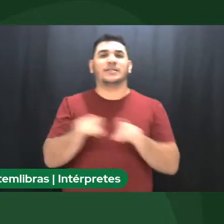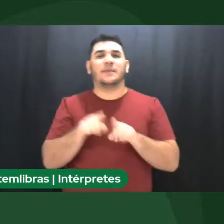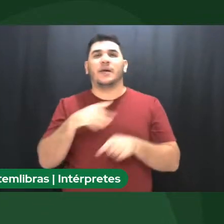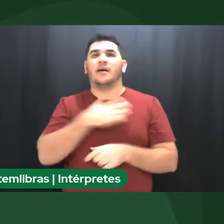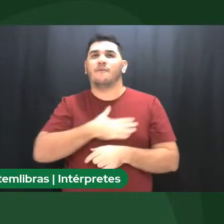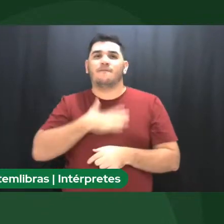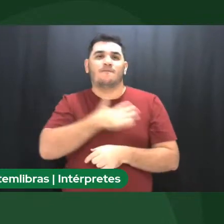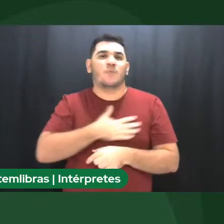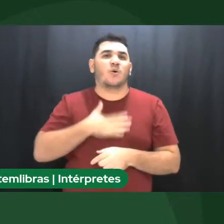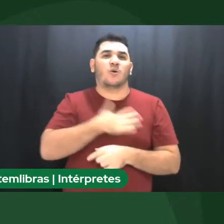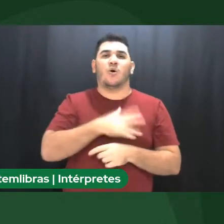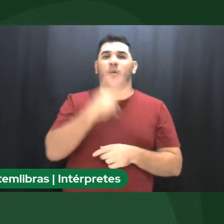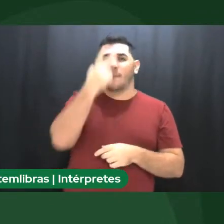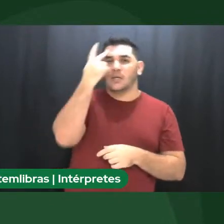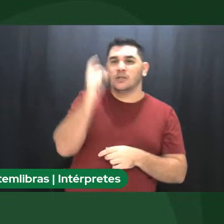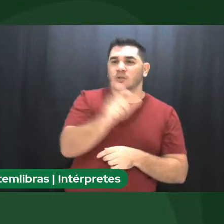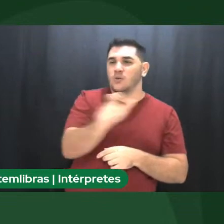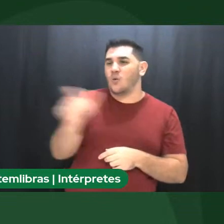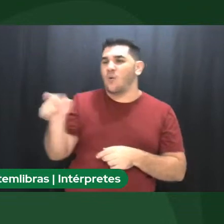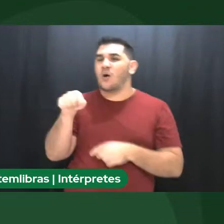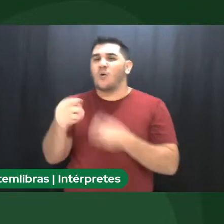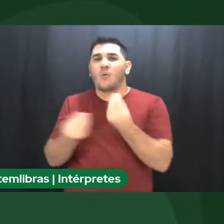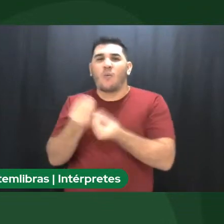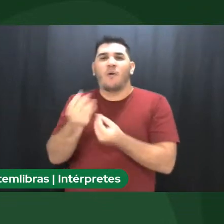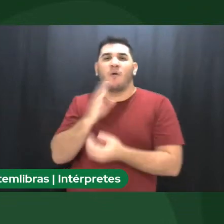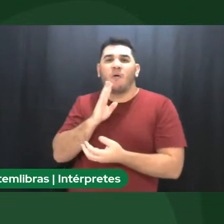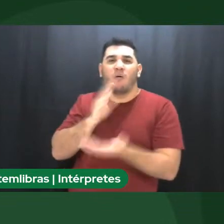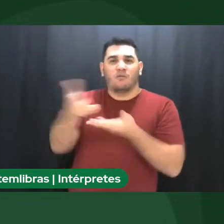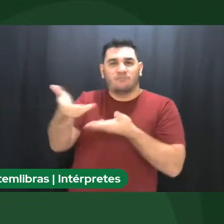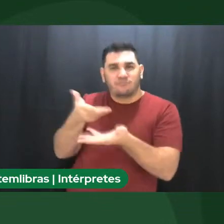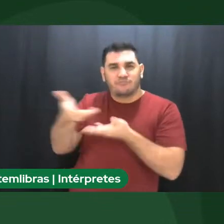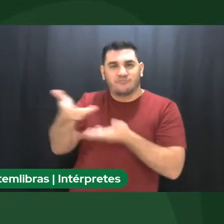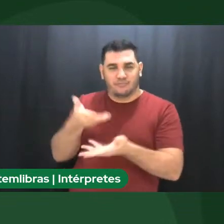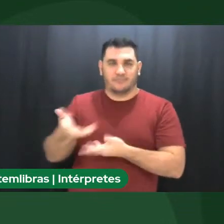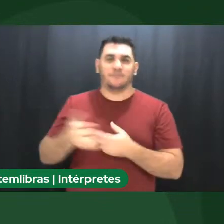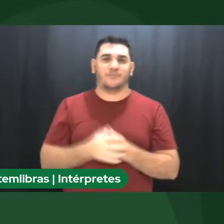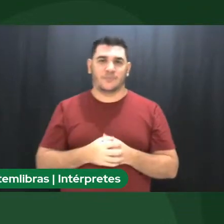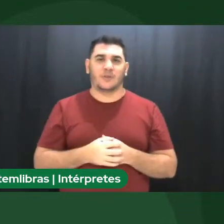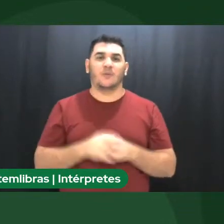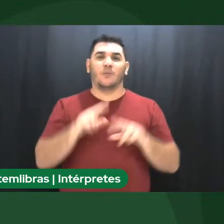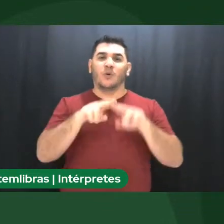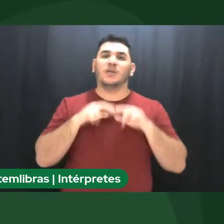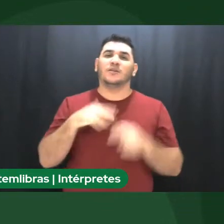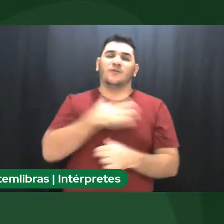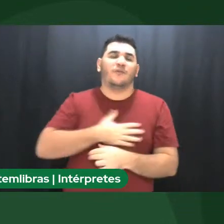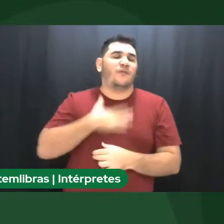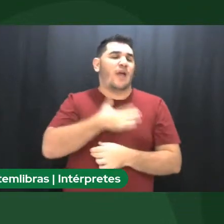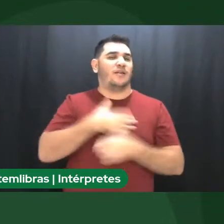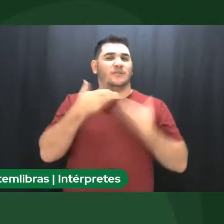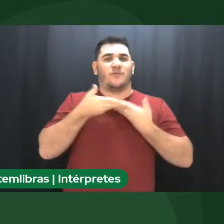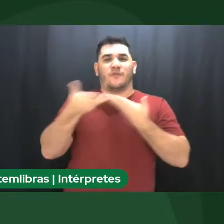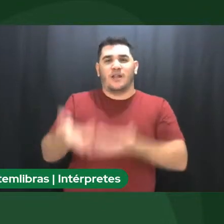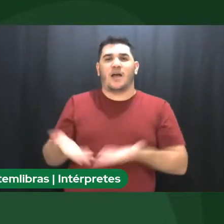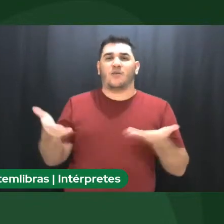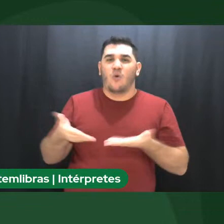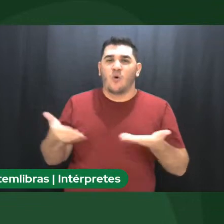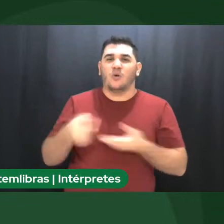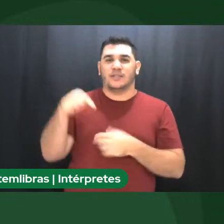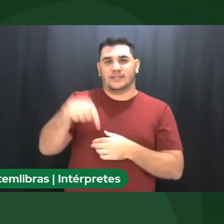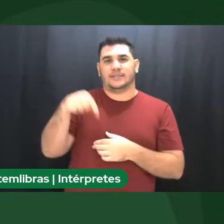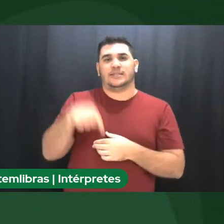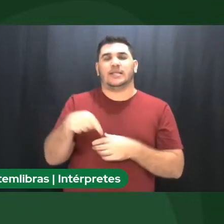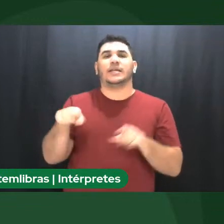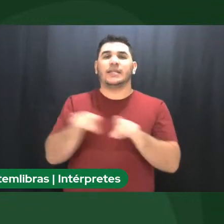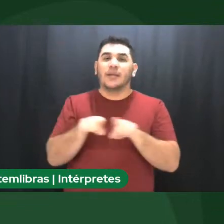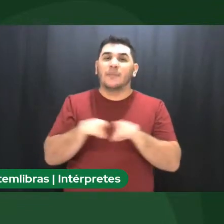Brazilians offer. And so I appreciated this invitation and the chance to speak to you today about a topic that feels